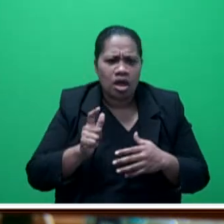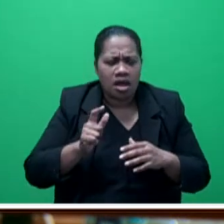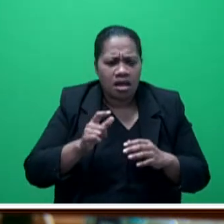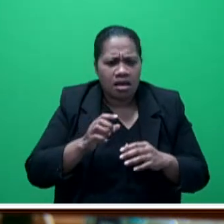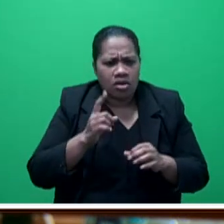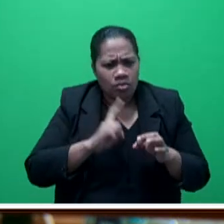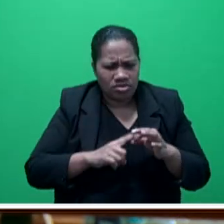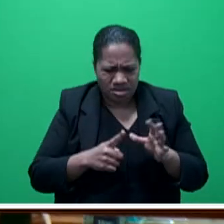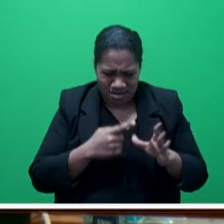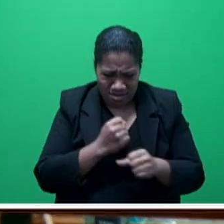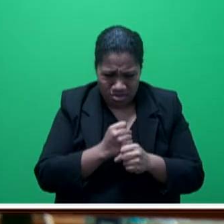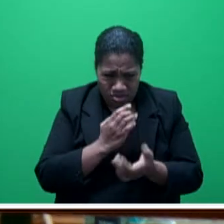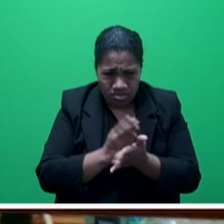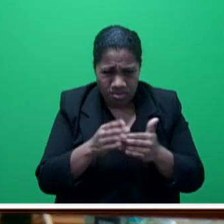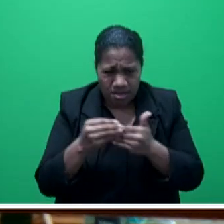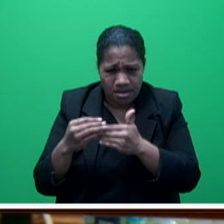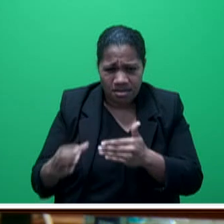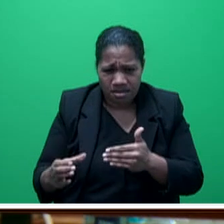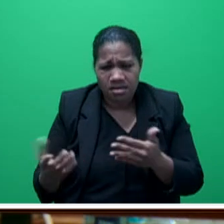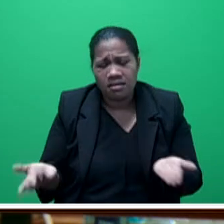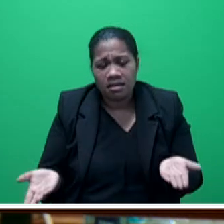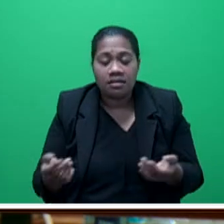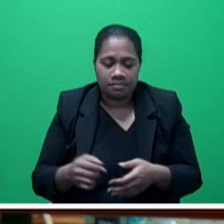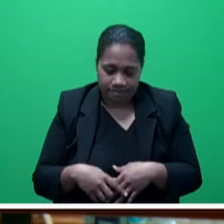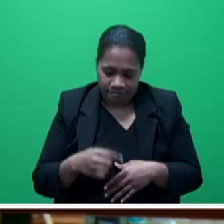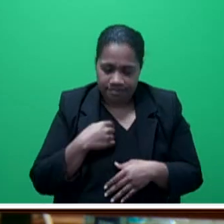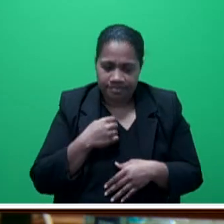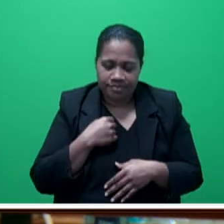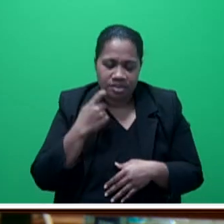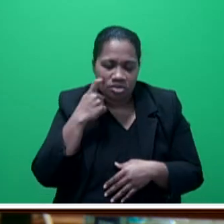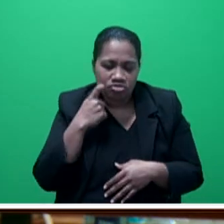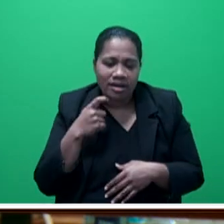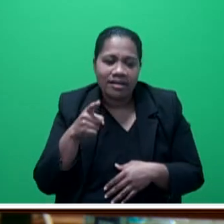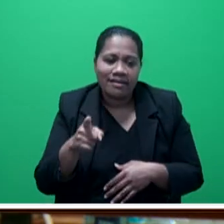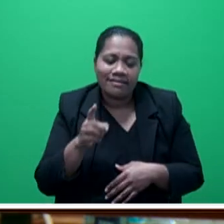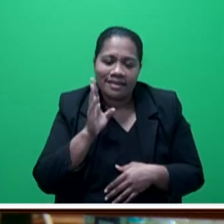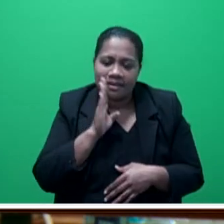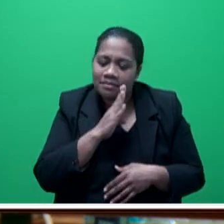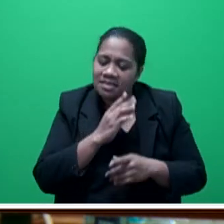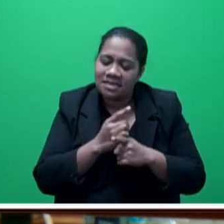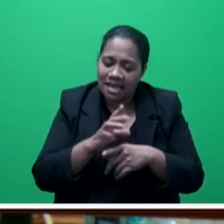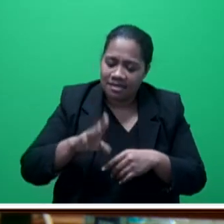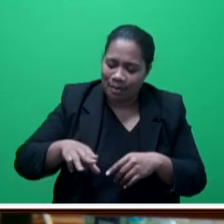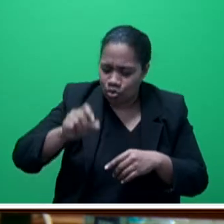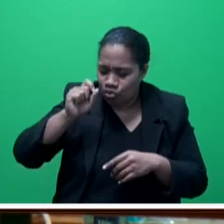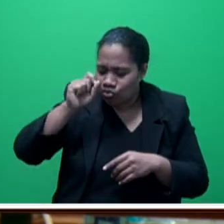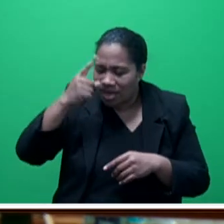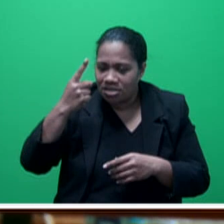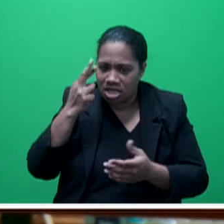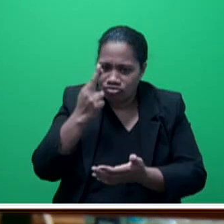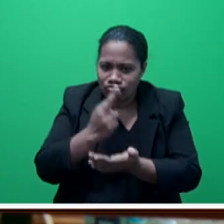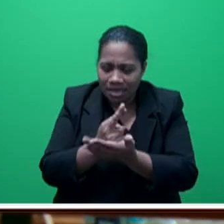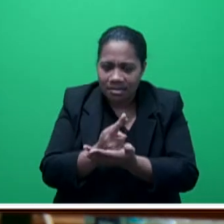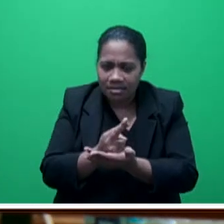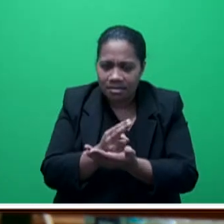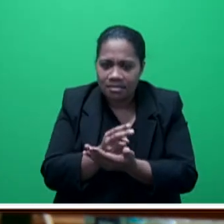of the people. Let me try to make the misguided member understand reality. Honourable Speaker said